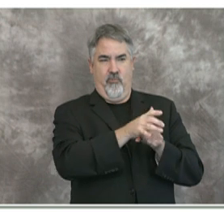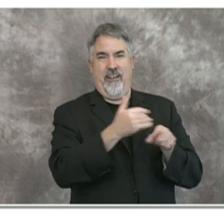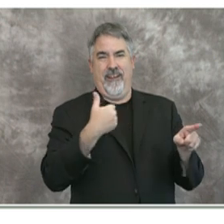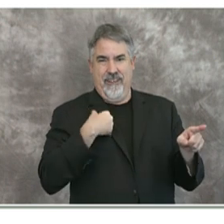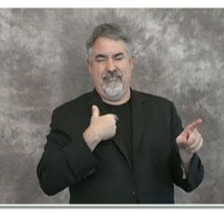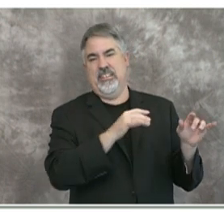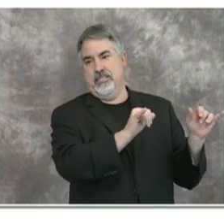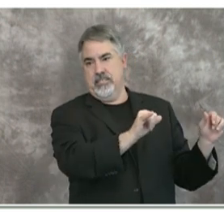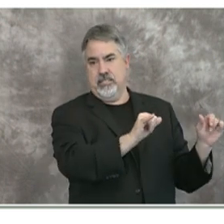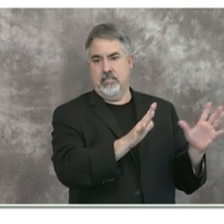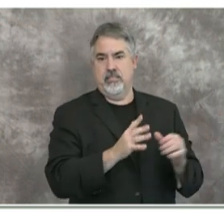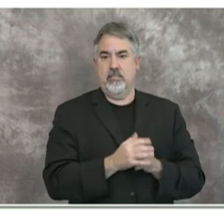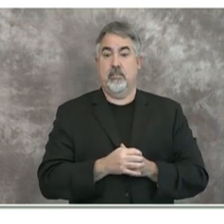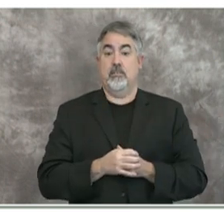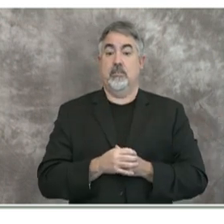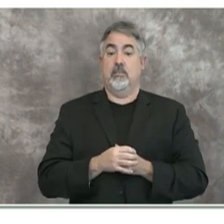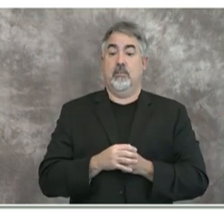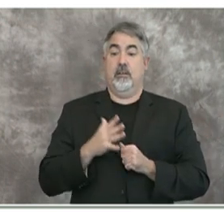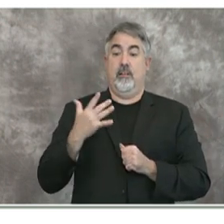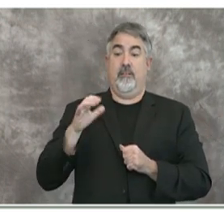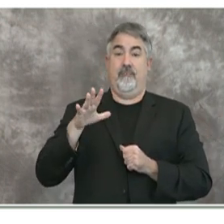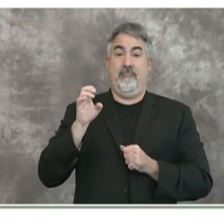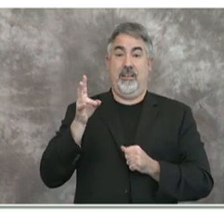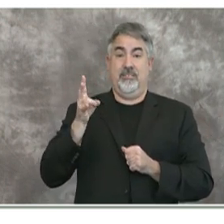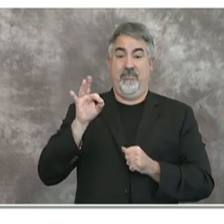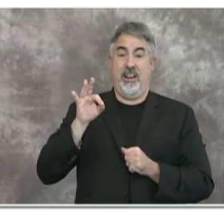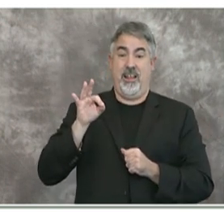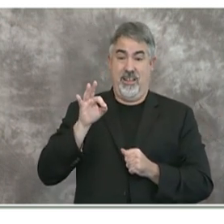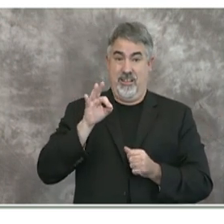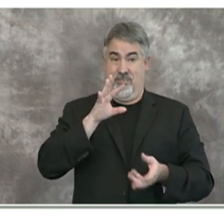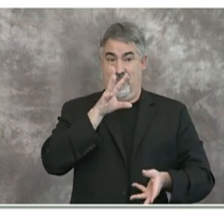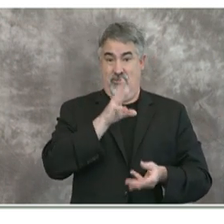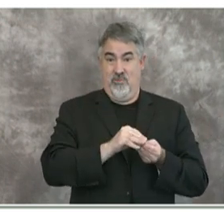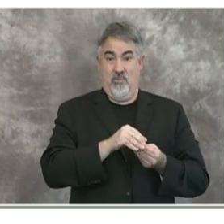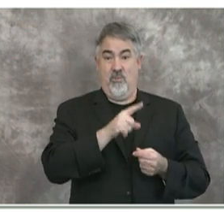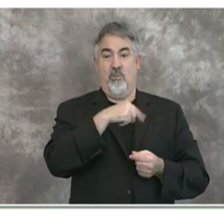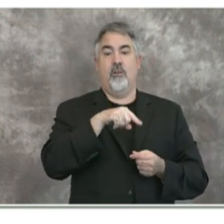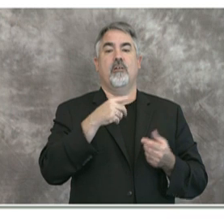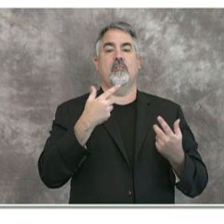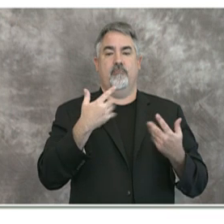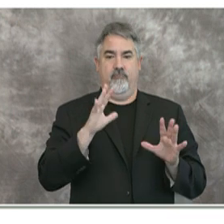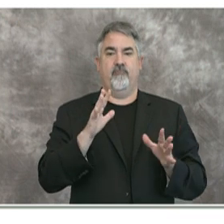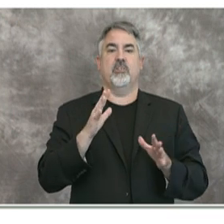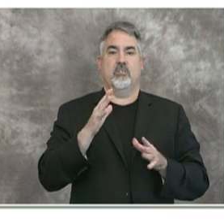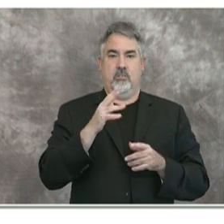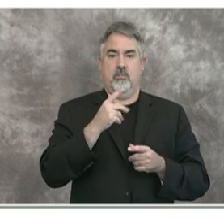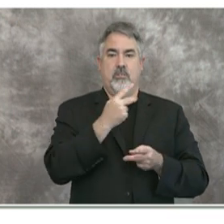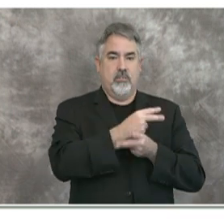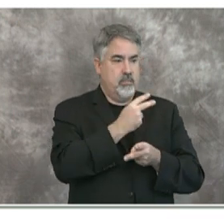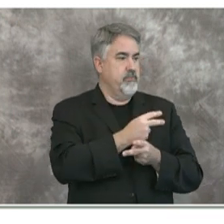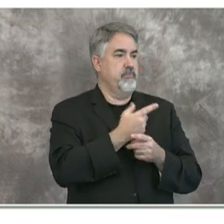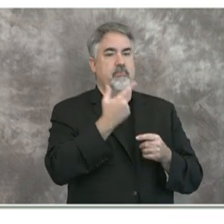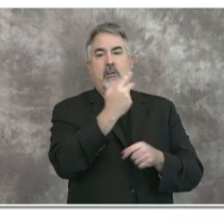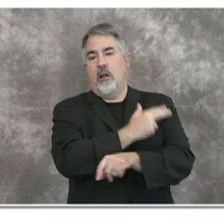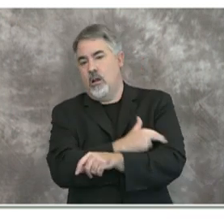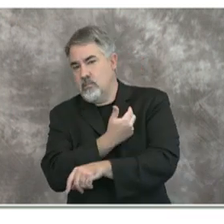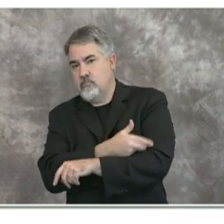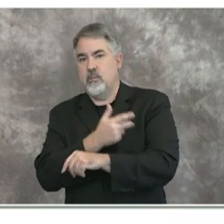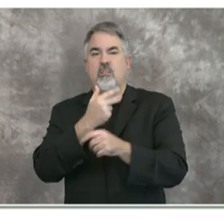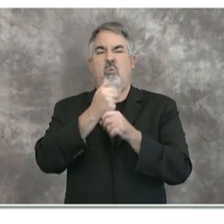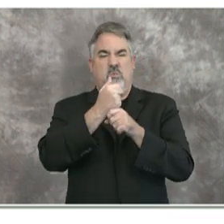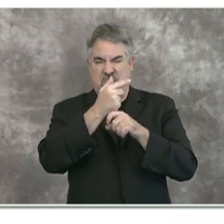and 579 cumulative individuals have received care and help in our public health motel rooms. Today we're